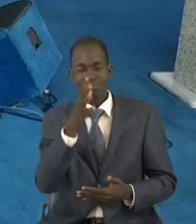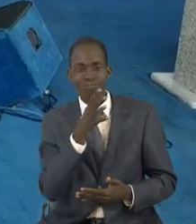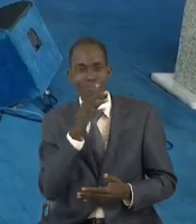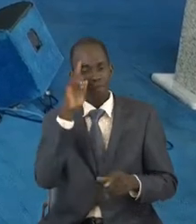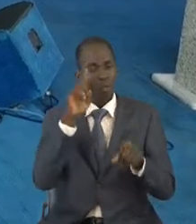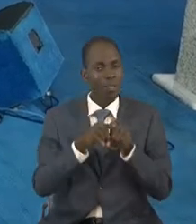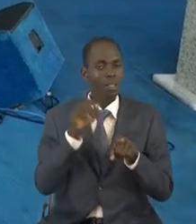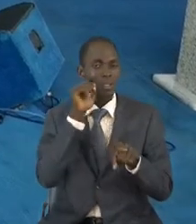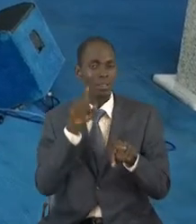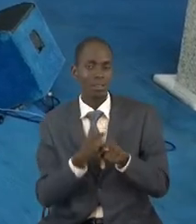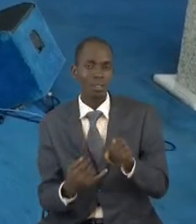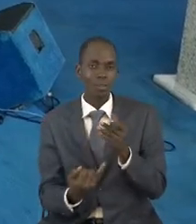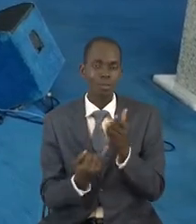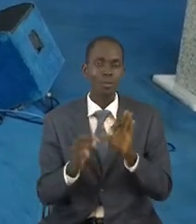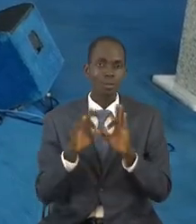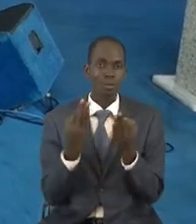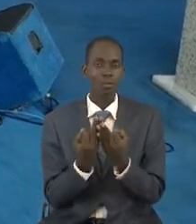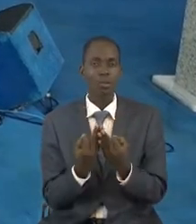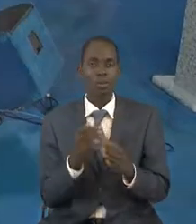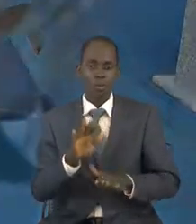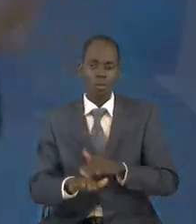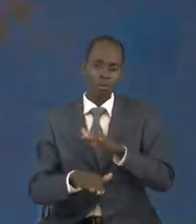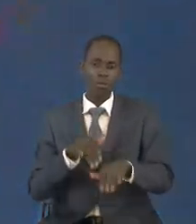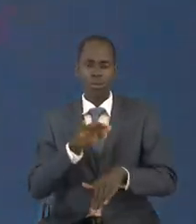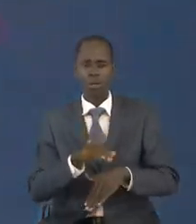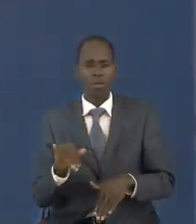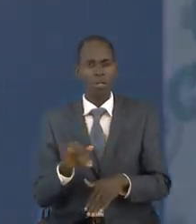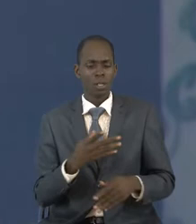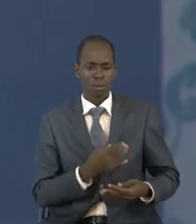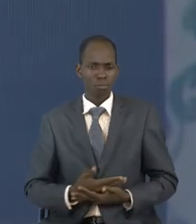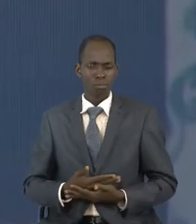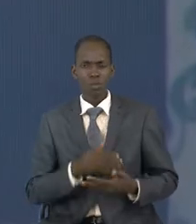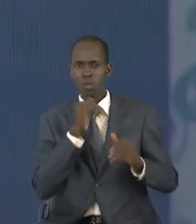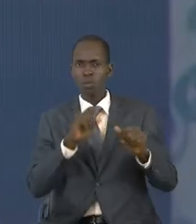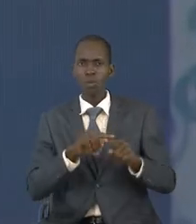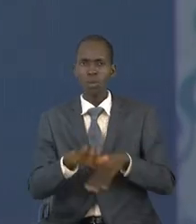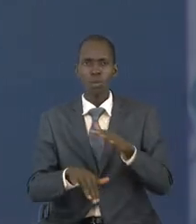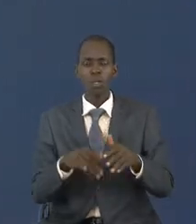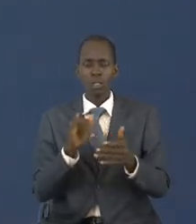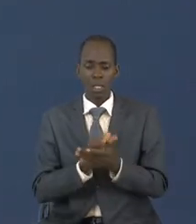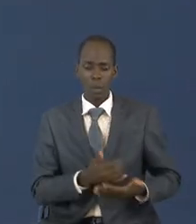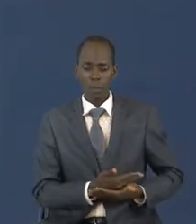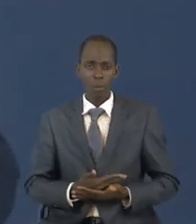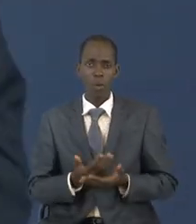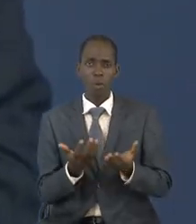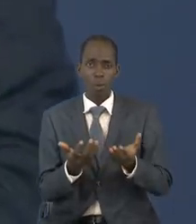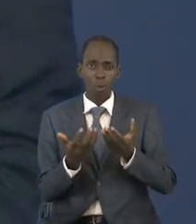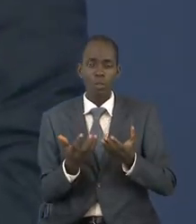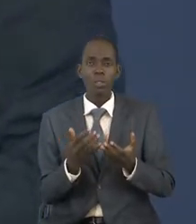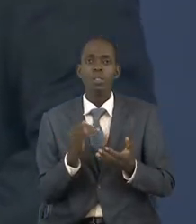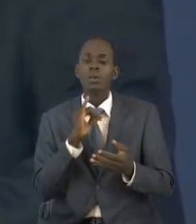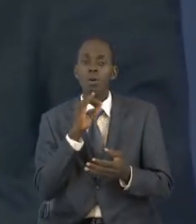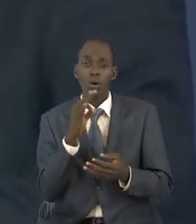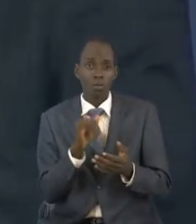siblings, they are walking. He's not able to walk. The desire of his heart, that little child, is that